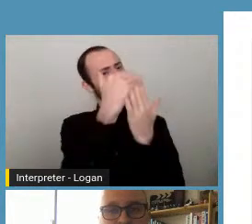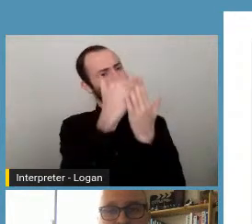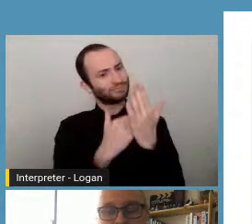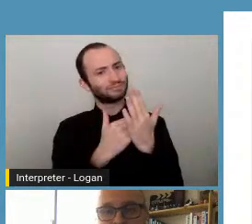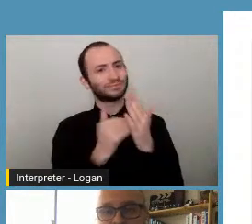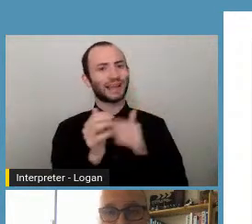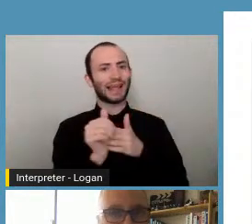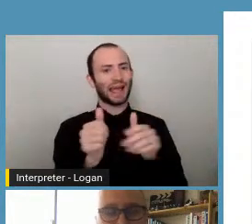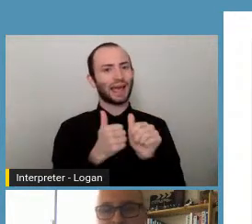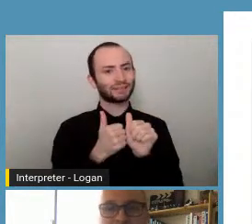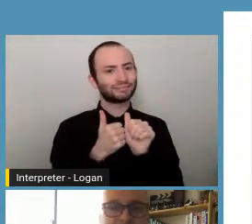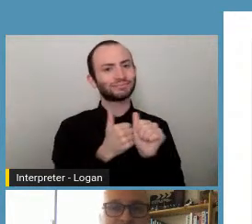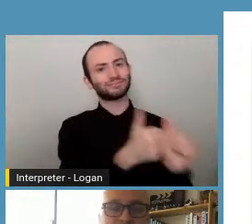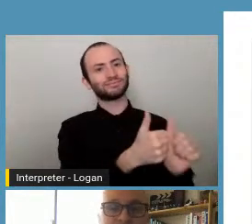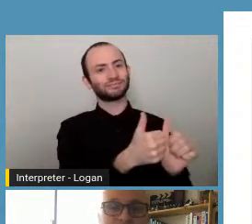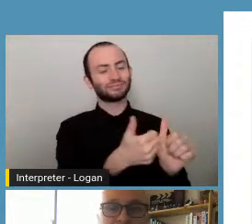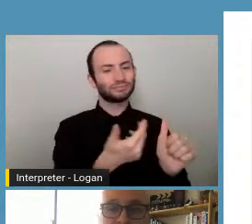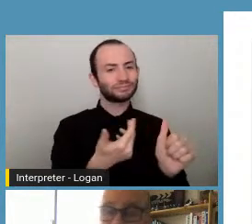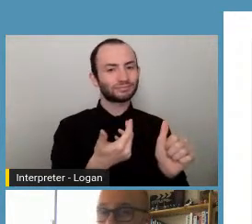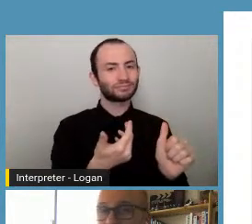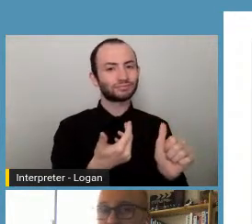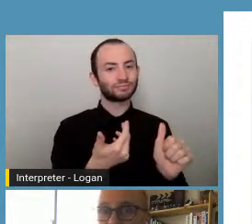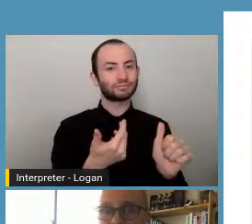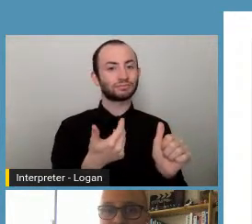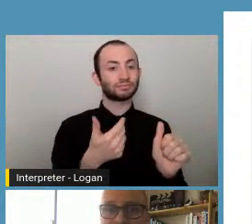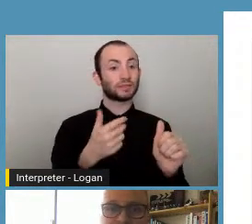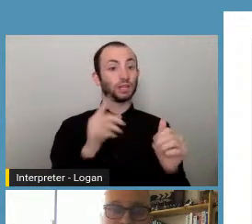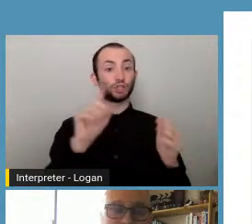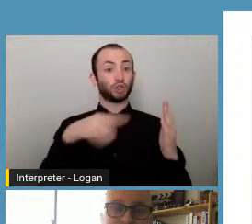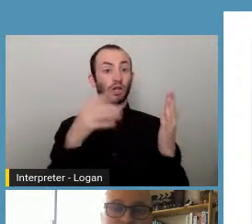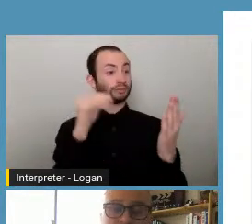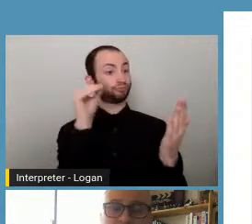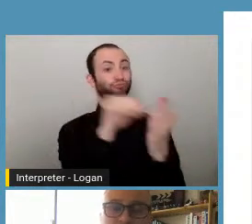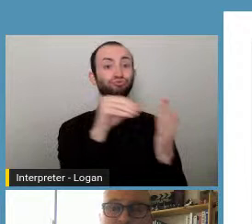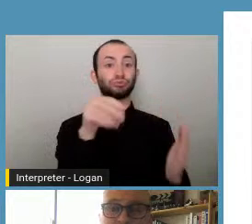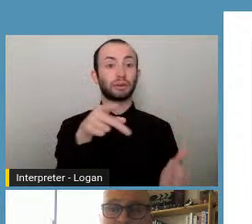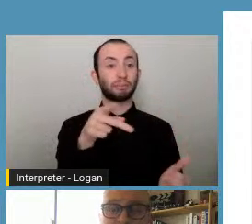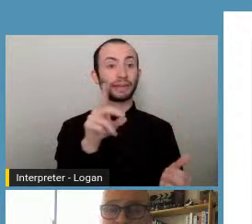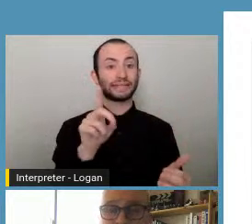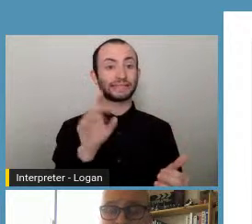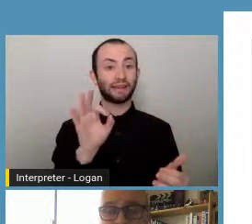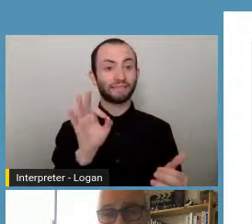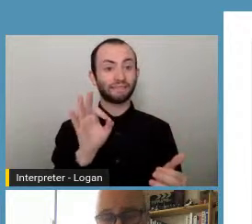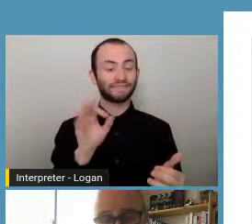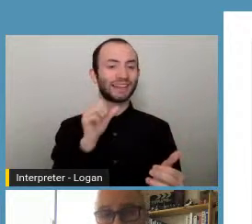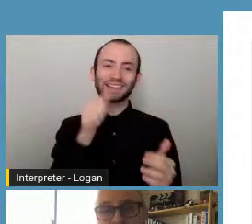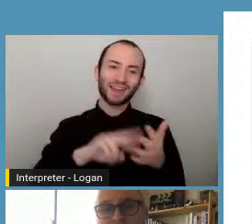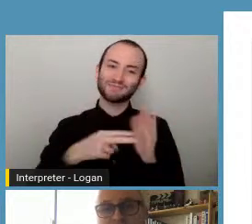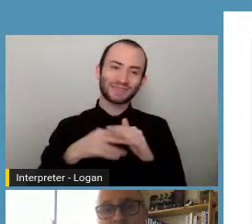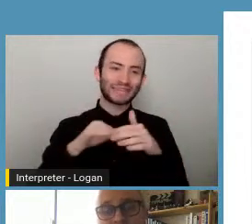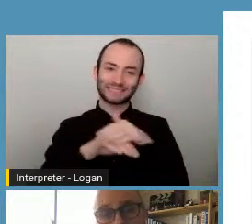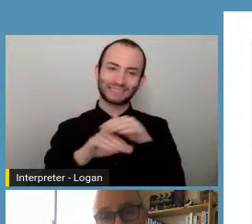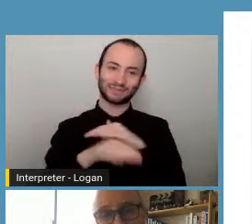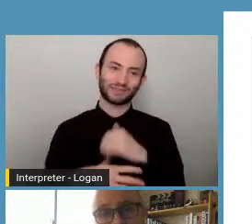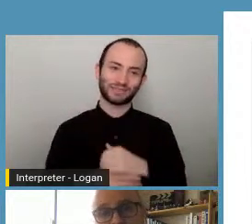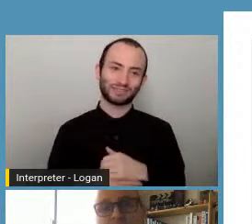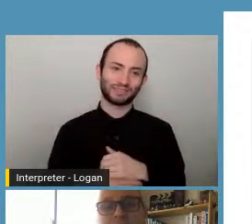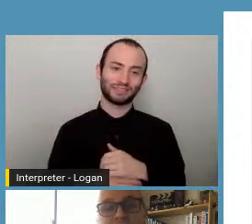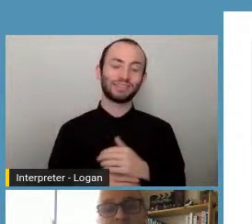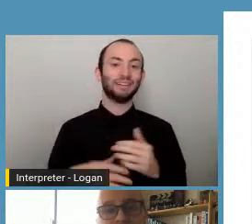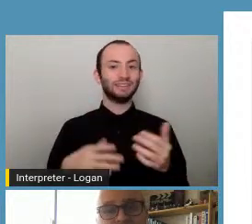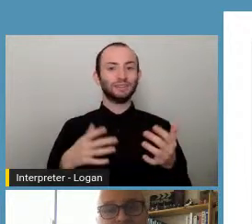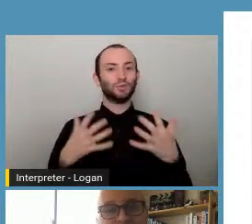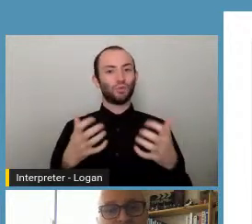developed. You know, just putting something into a PDF doesn't mean it's accessible. Let's make sure that we're following proper